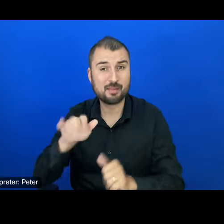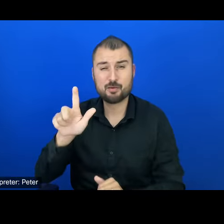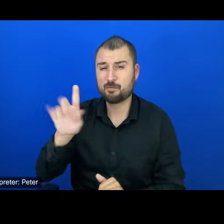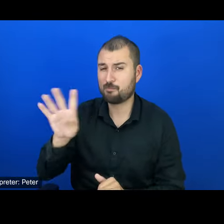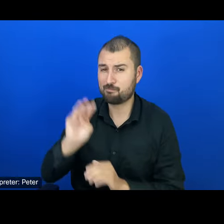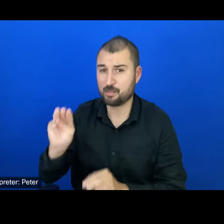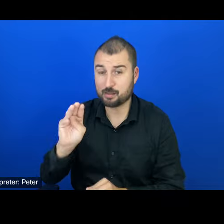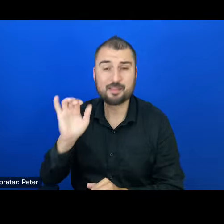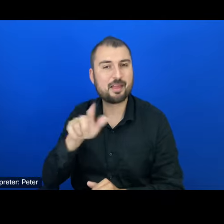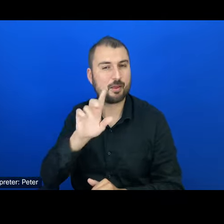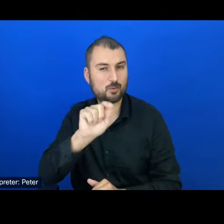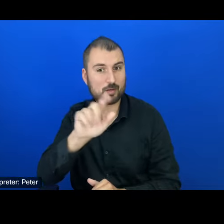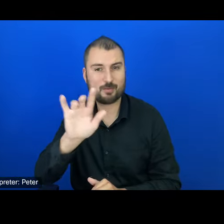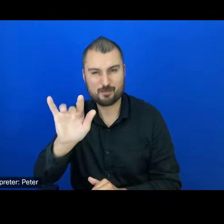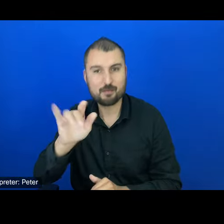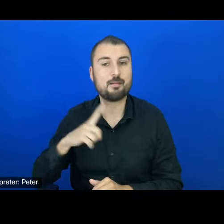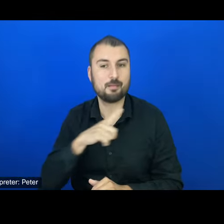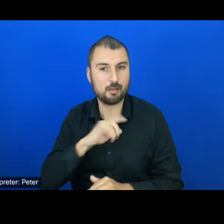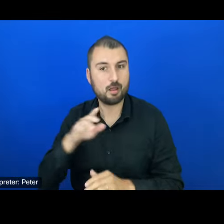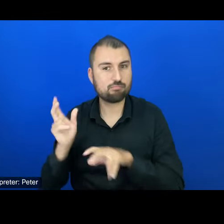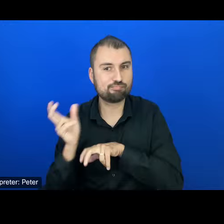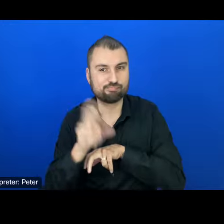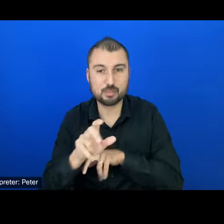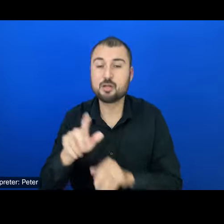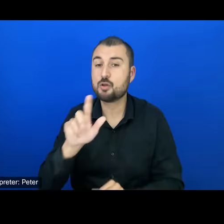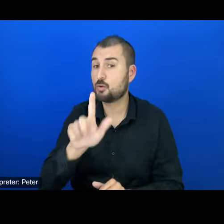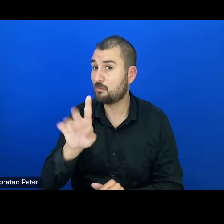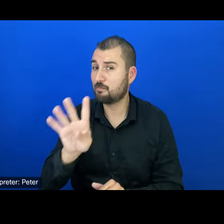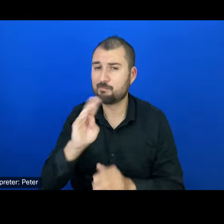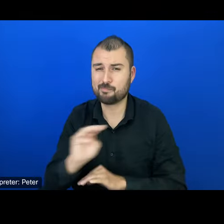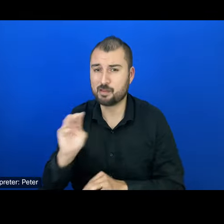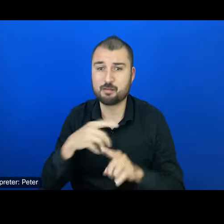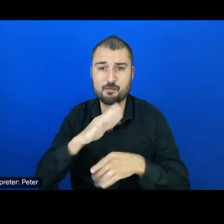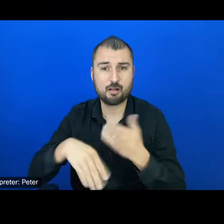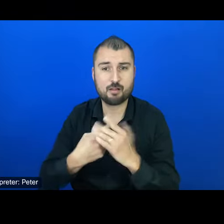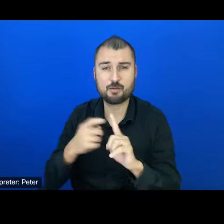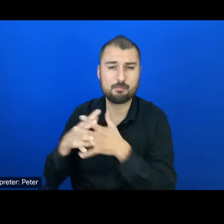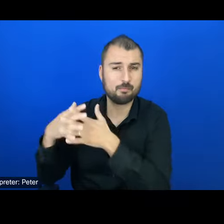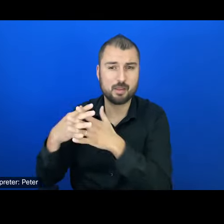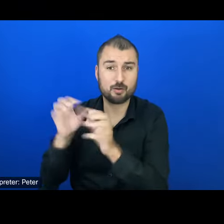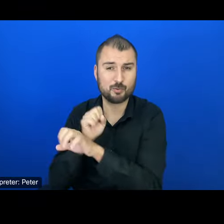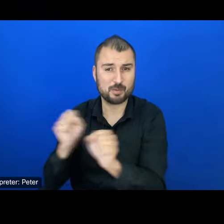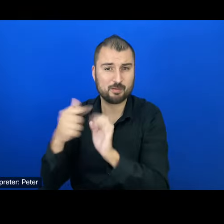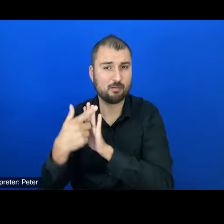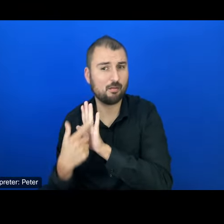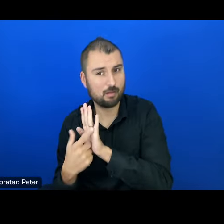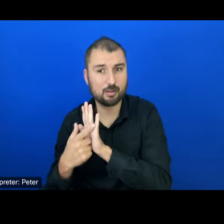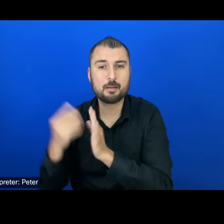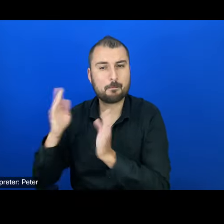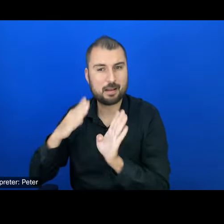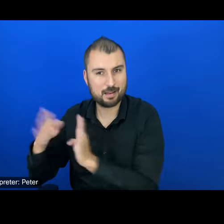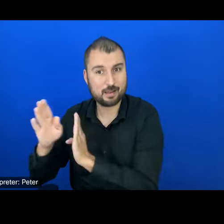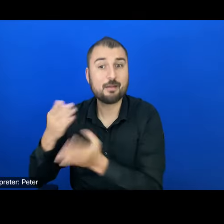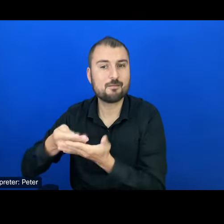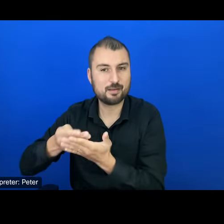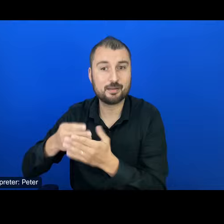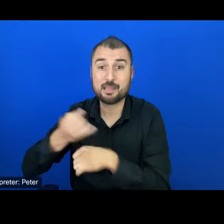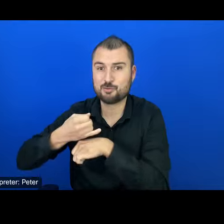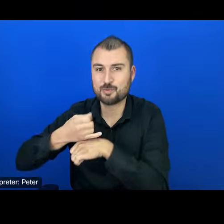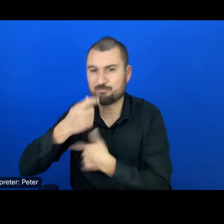The 2025 legislature appropriated $24 million, all from American Rescue Act Plan Fund interest,